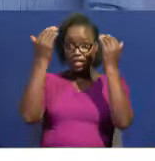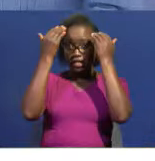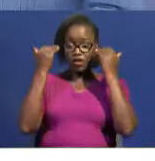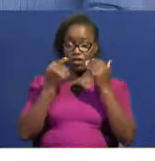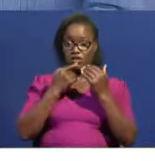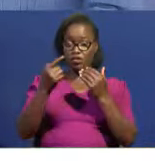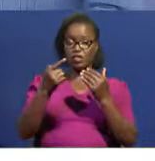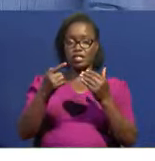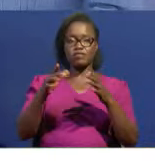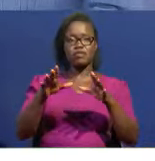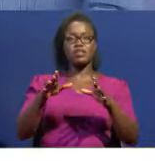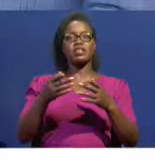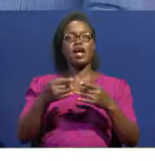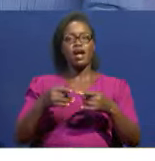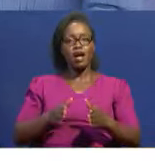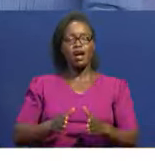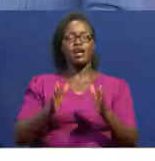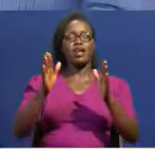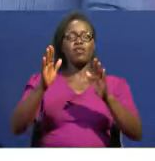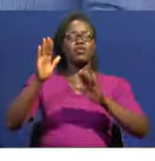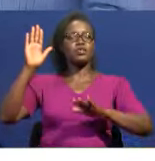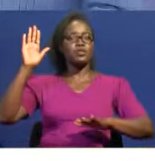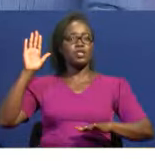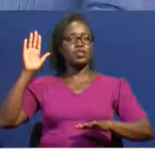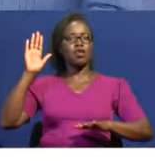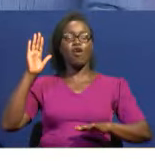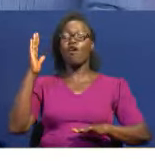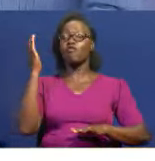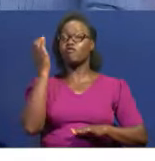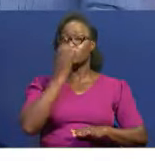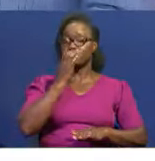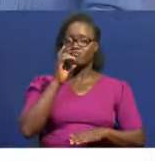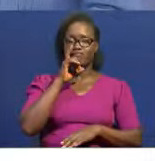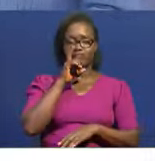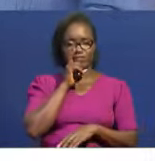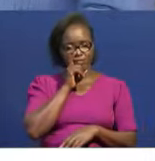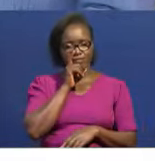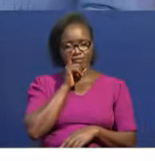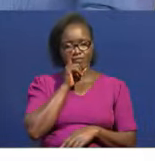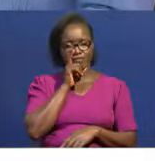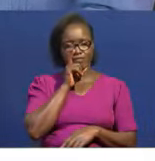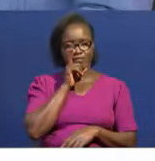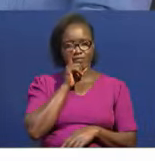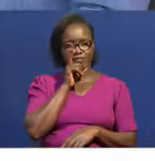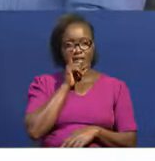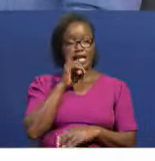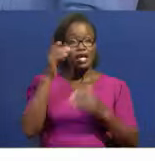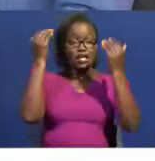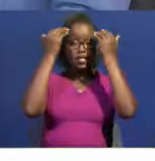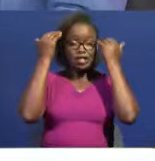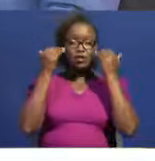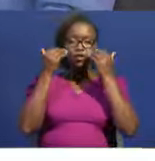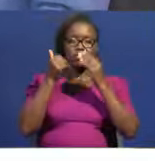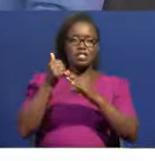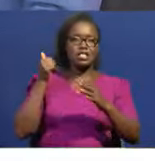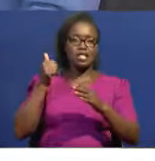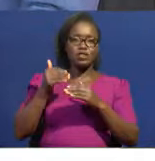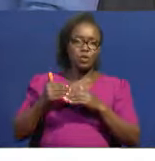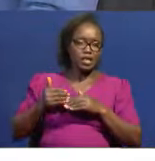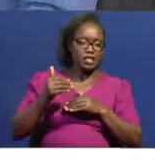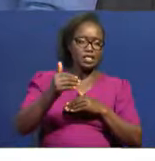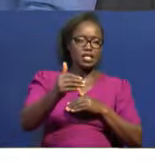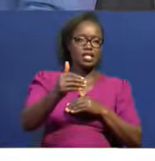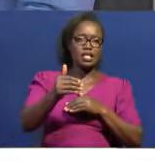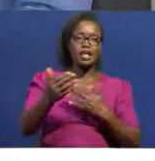giving the green light for the swearing-in of Deputy President-elect Kithure Kindiki. The courts, in declining to extend